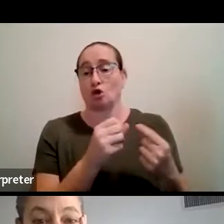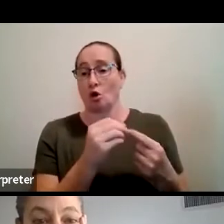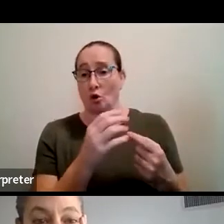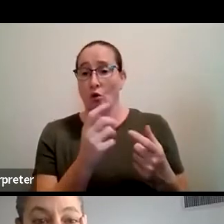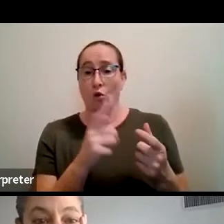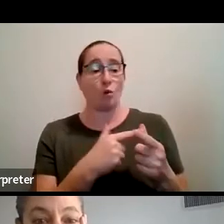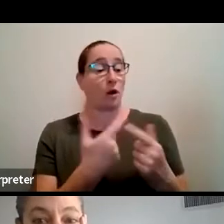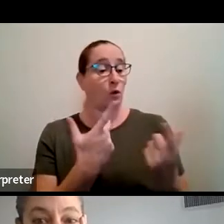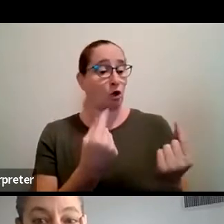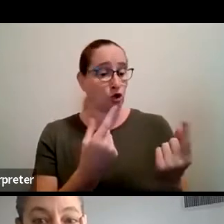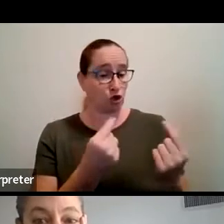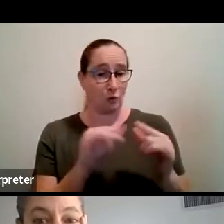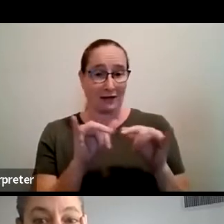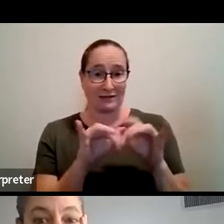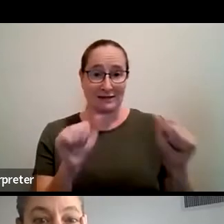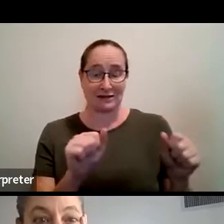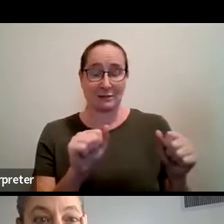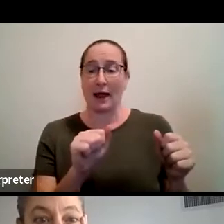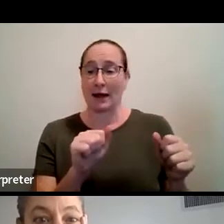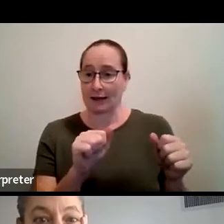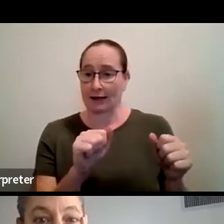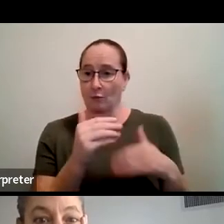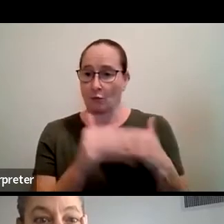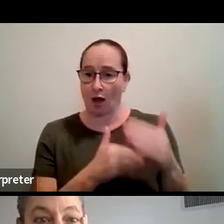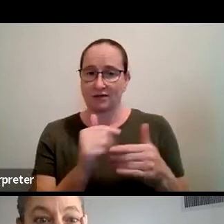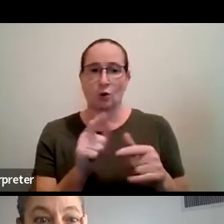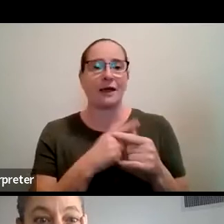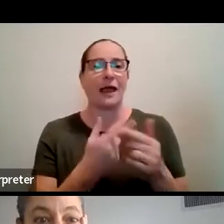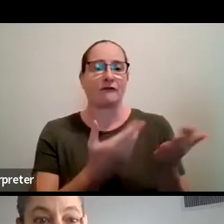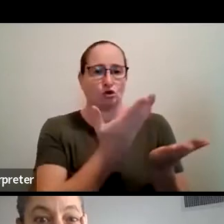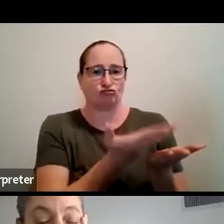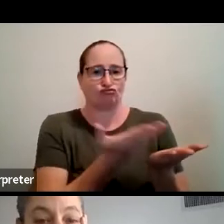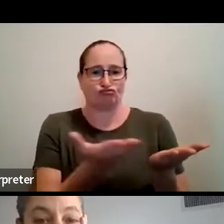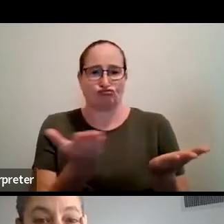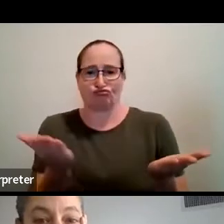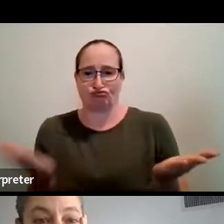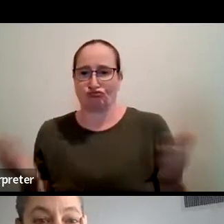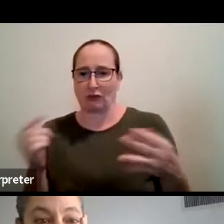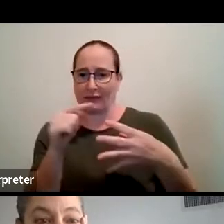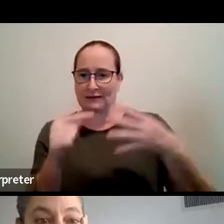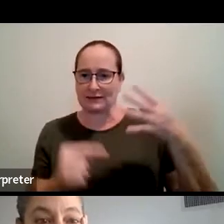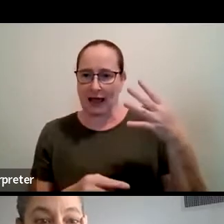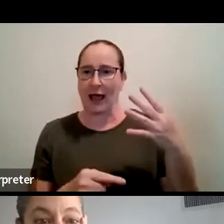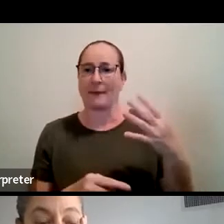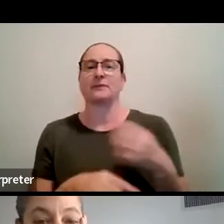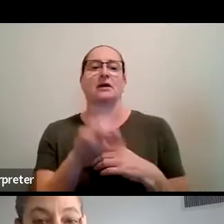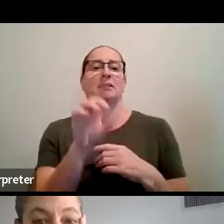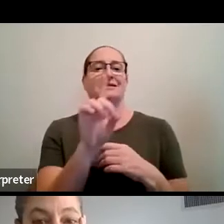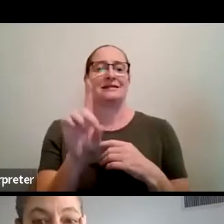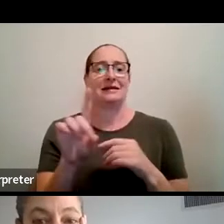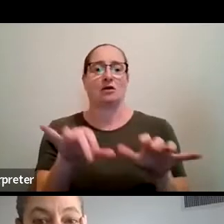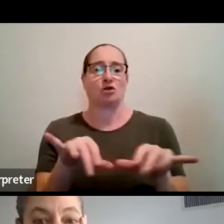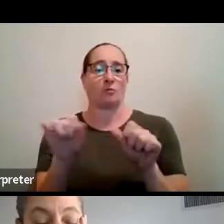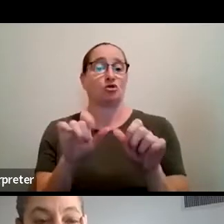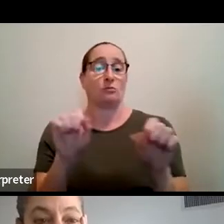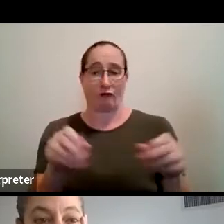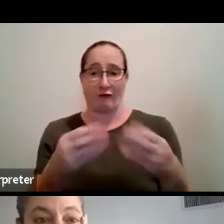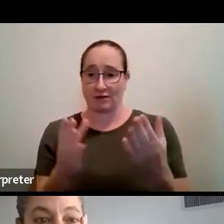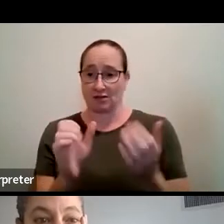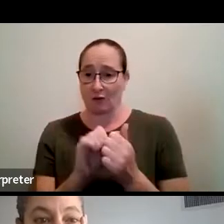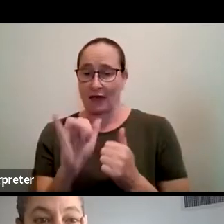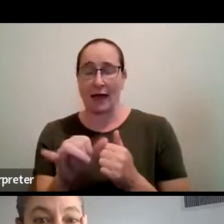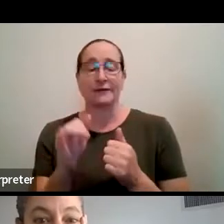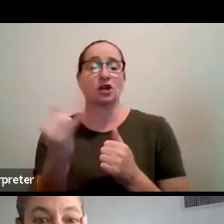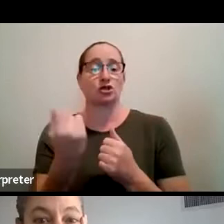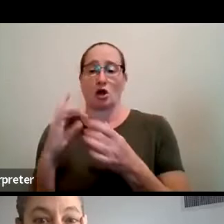when we want to do a systematic process, we have to lay out the steps. De-adoption provides us with that. And it also is